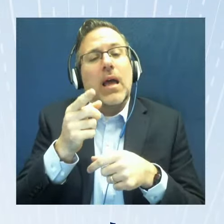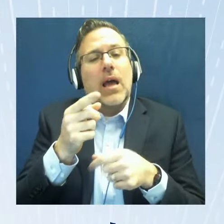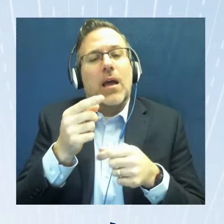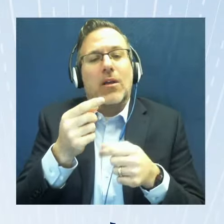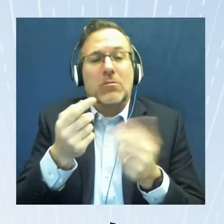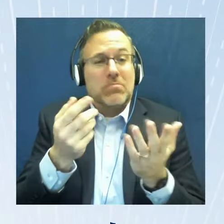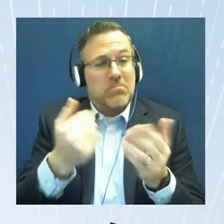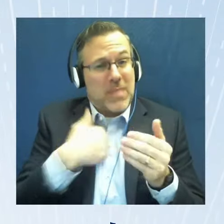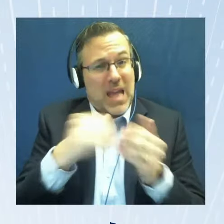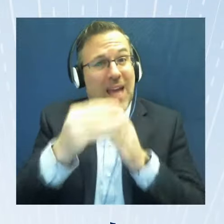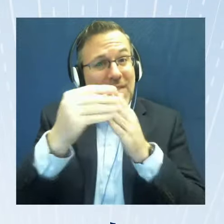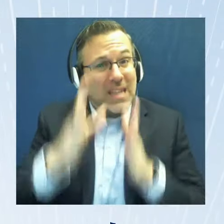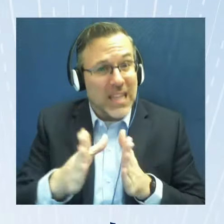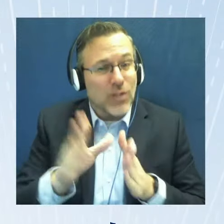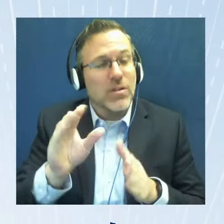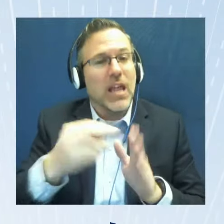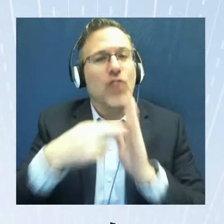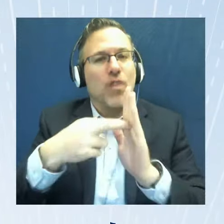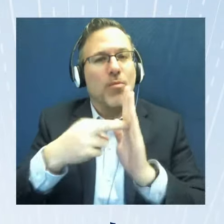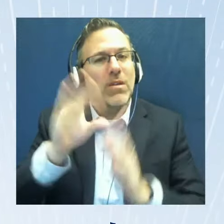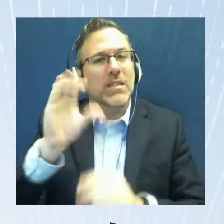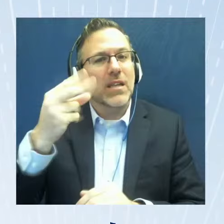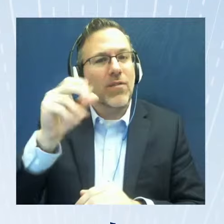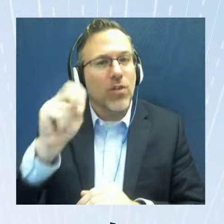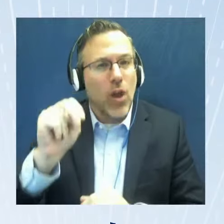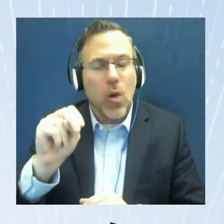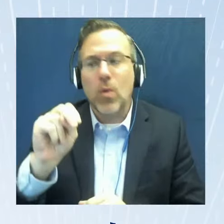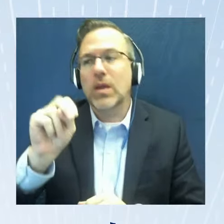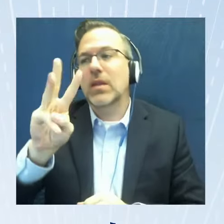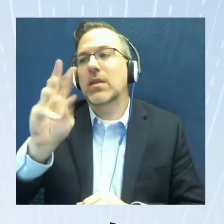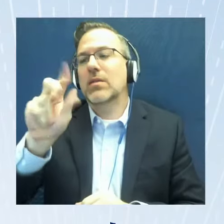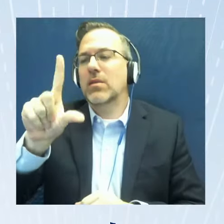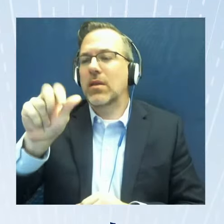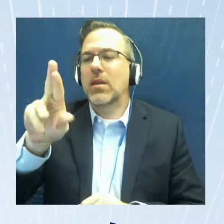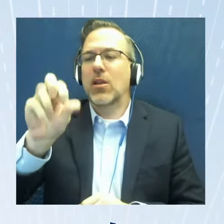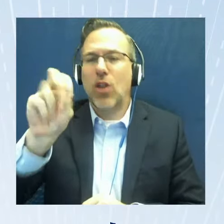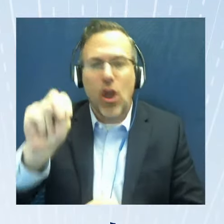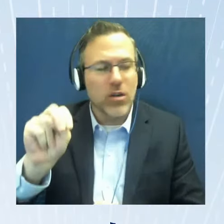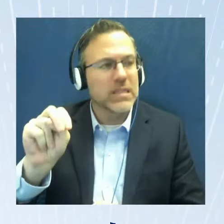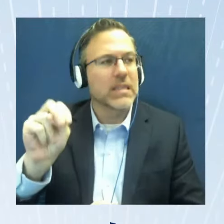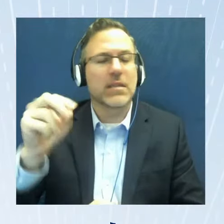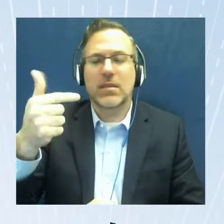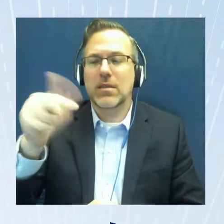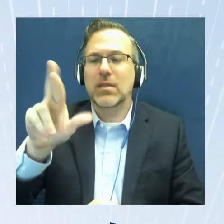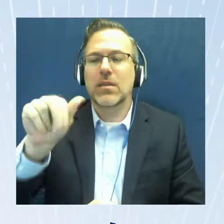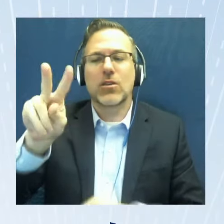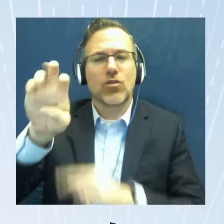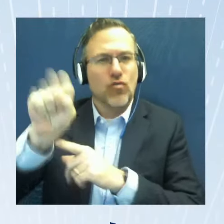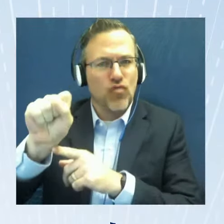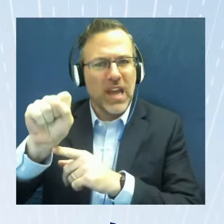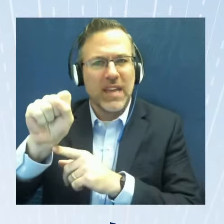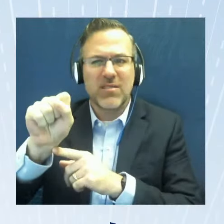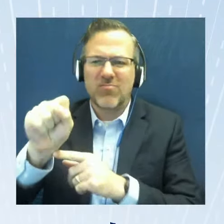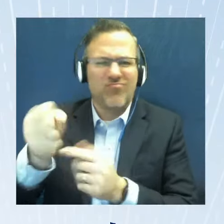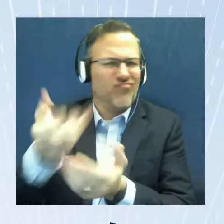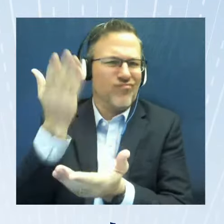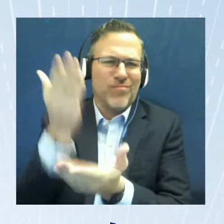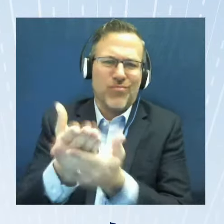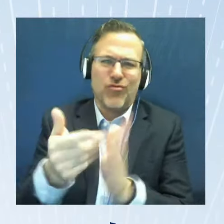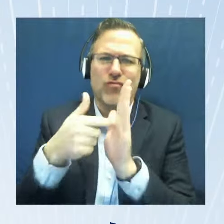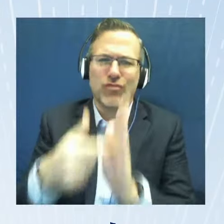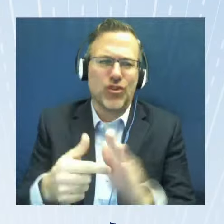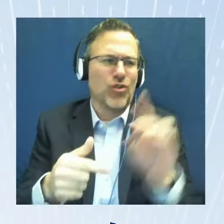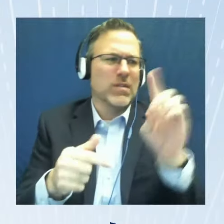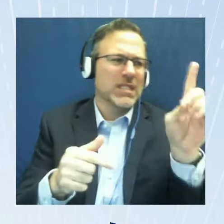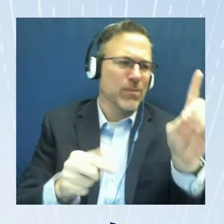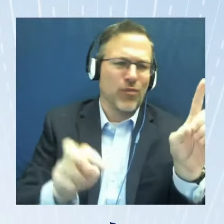leaders like Representative Cohen, Representative Larson, Representative Graves here demonstrating the bipartisan commitment to good